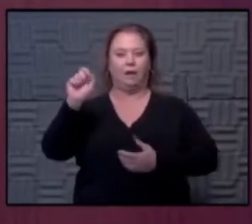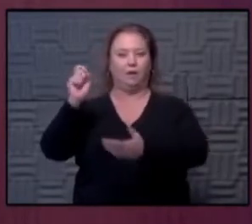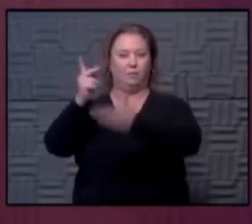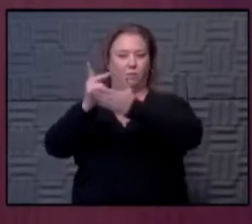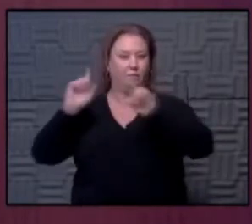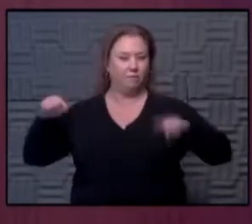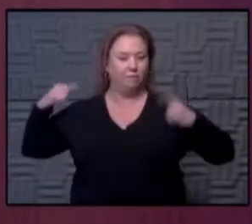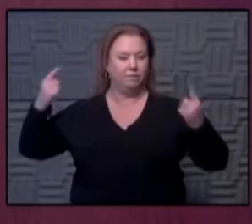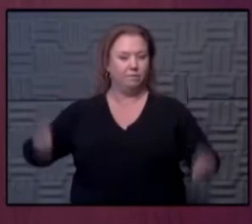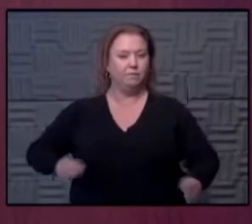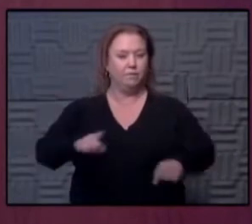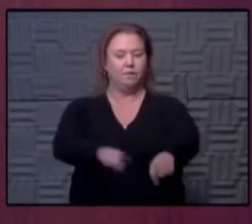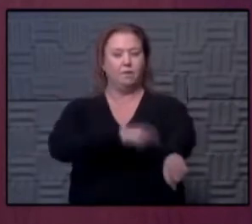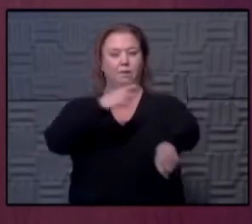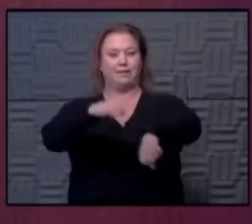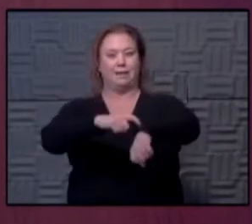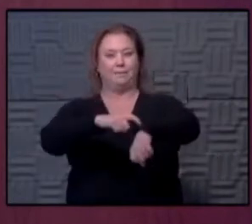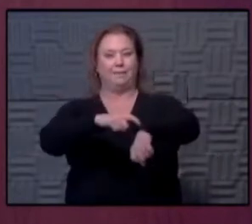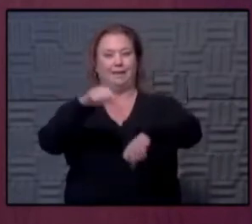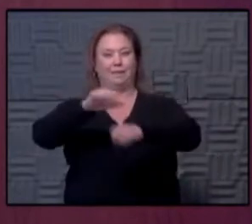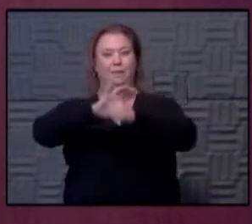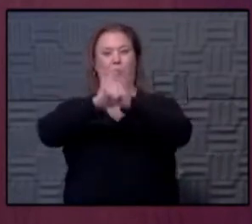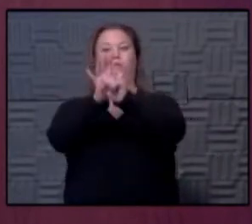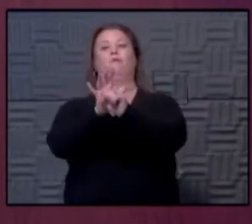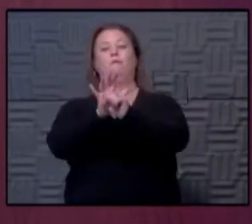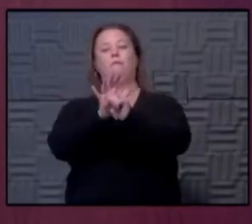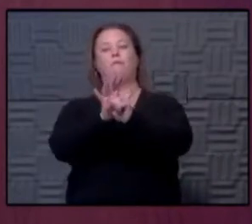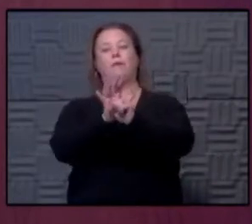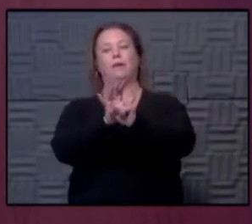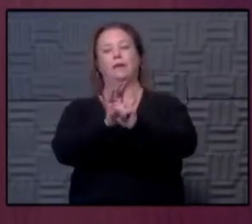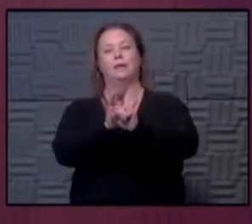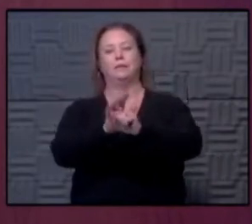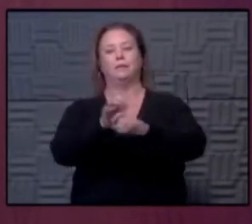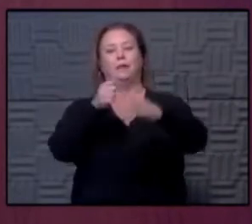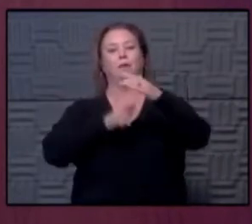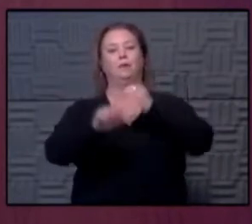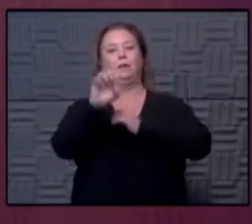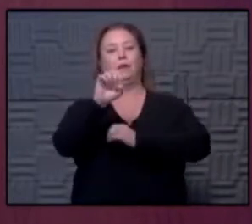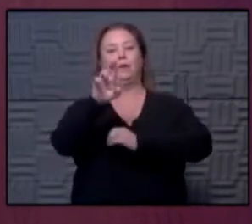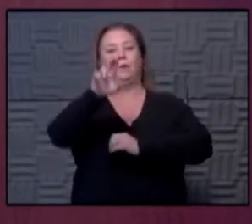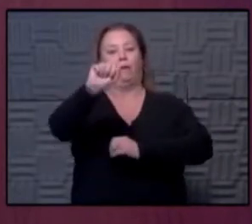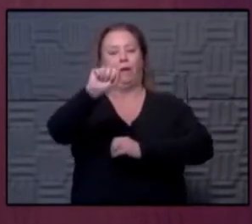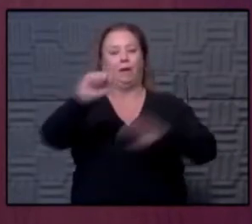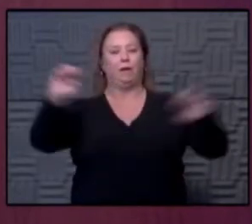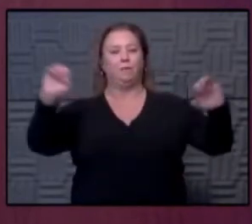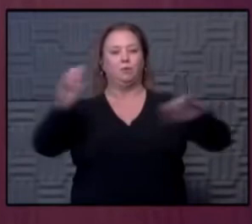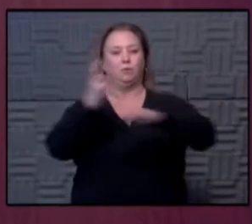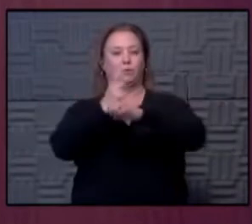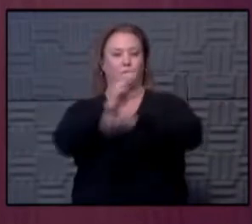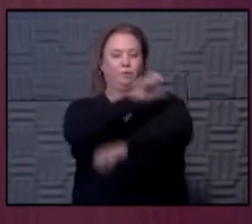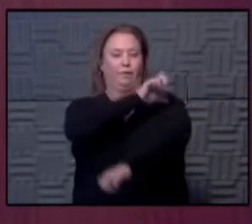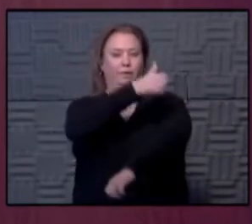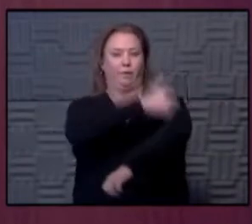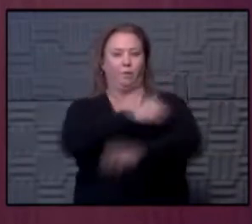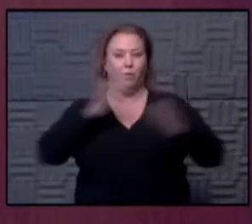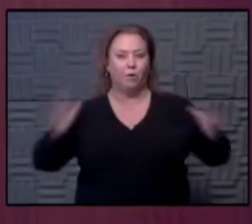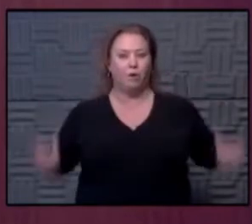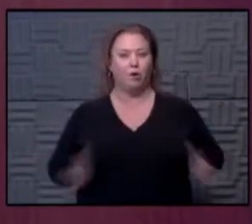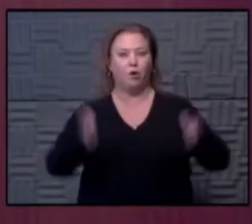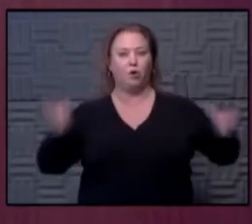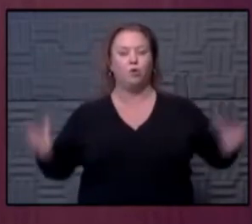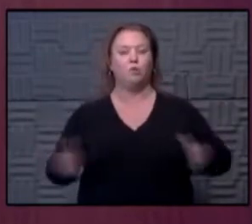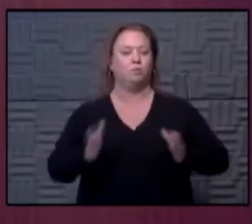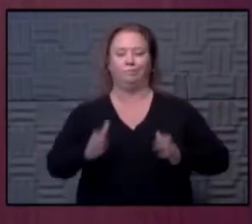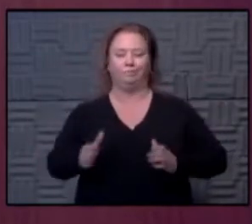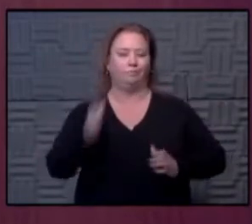time. This vaccine will be under emergency use authorization. We're going to highly encourage it, but we're not going to